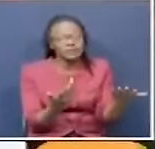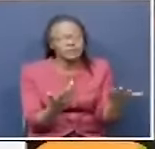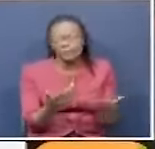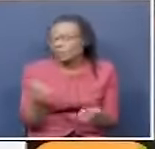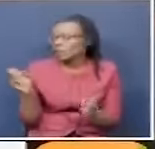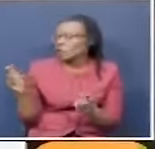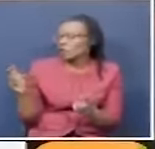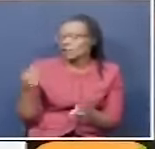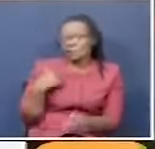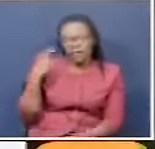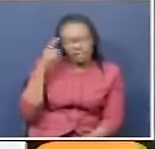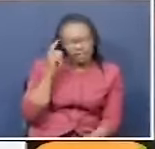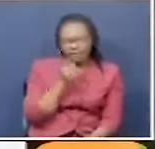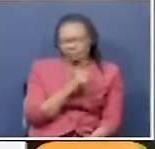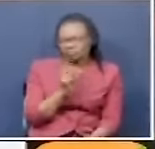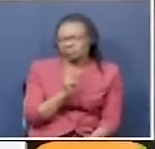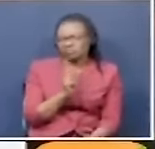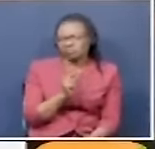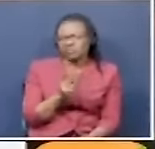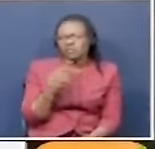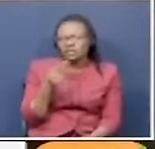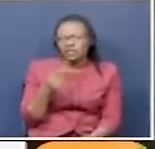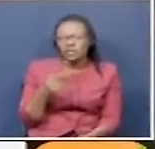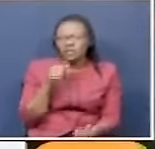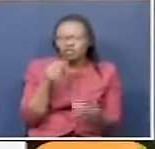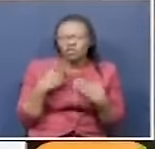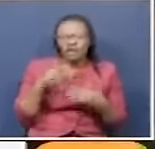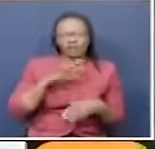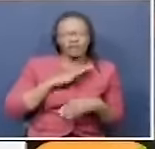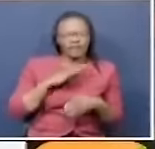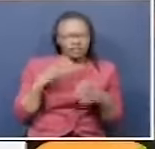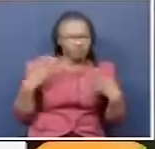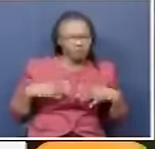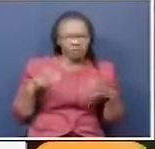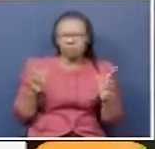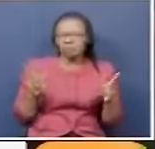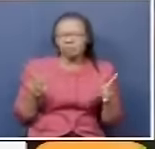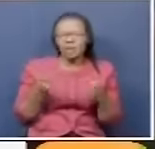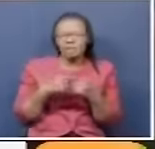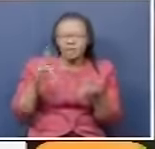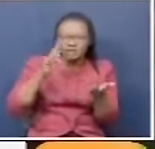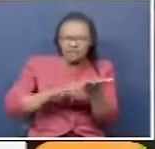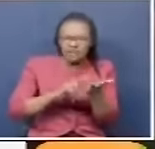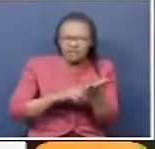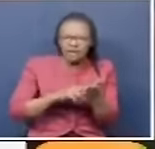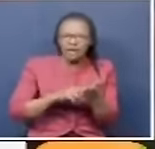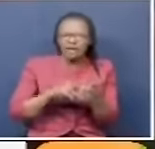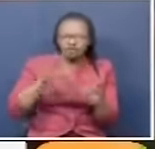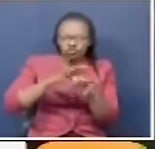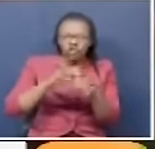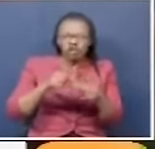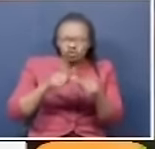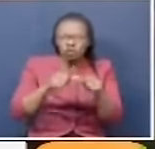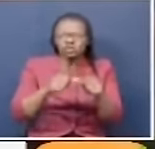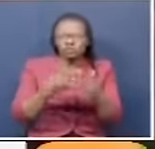get away with that. Yes. Because we don't have numbers now. But we have them on the register. The registration is going on. Yes. We're talking about the 2017